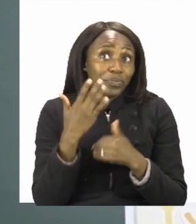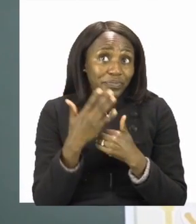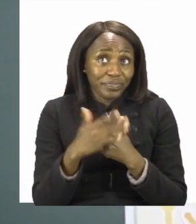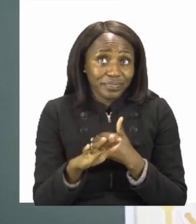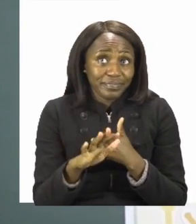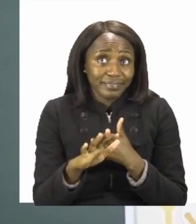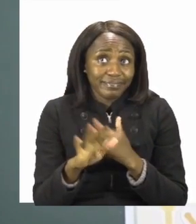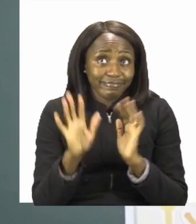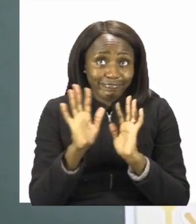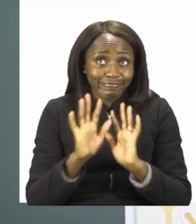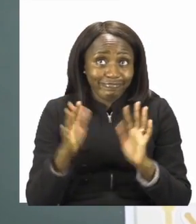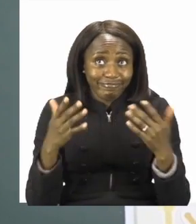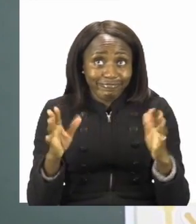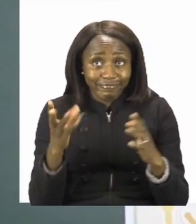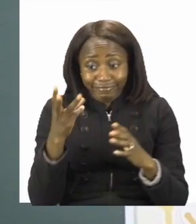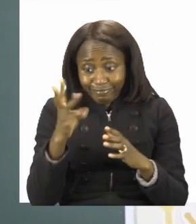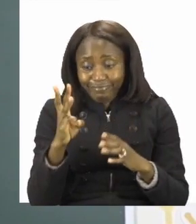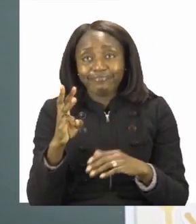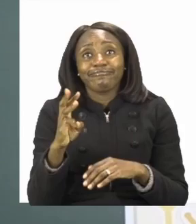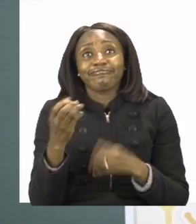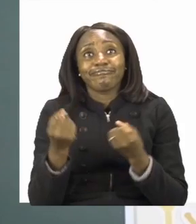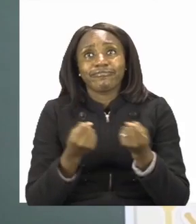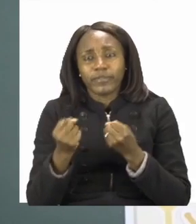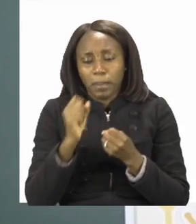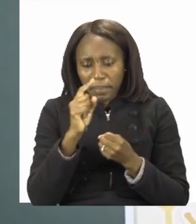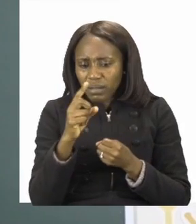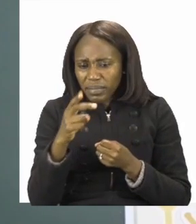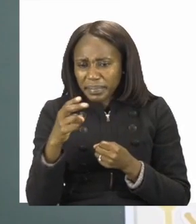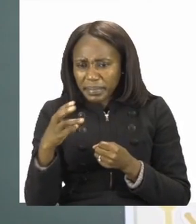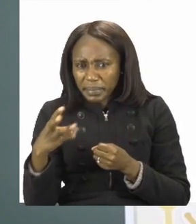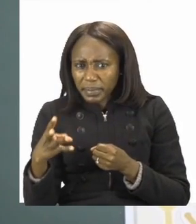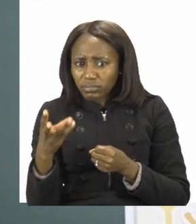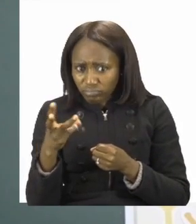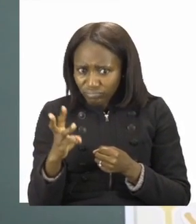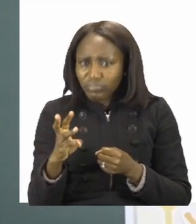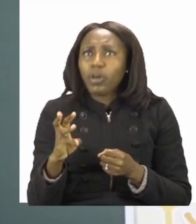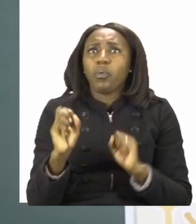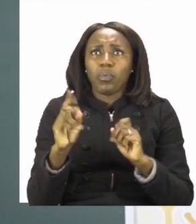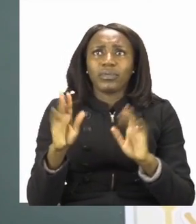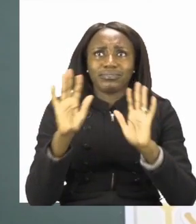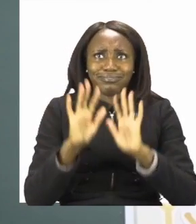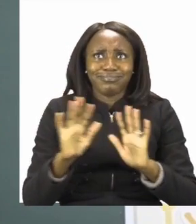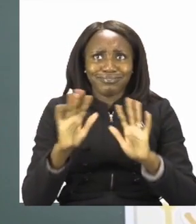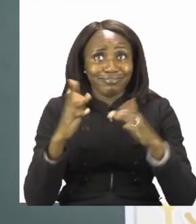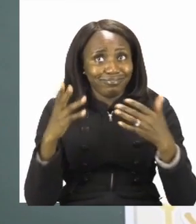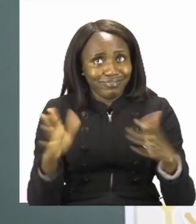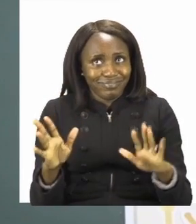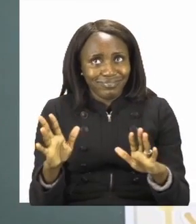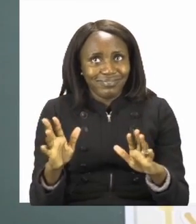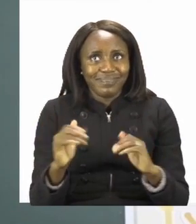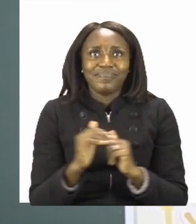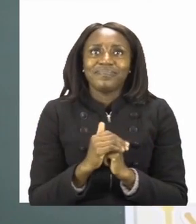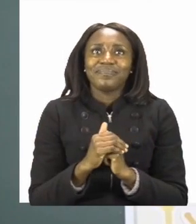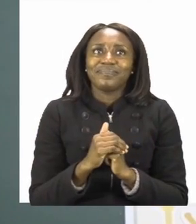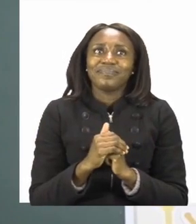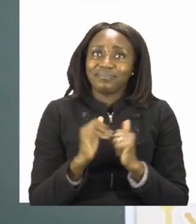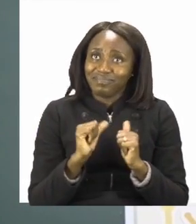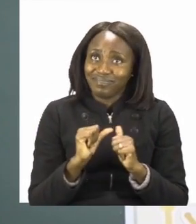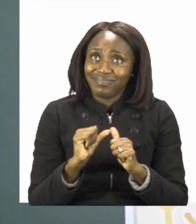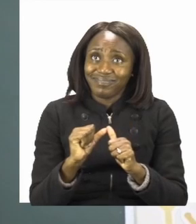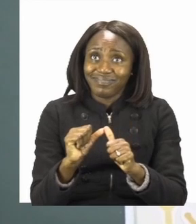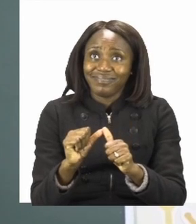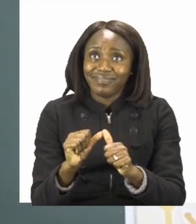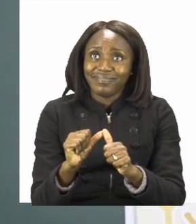coloring your set of 6, count them again so that you know that they're correct. And then afterwards, you can move on to the next